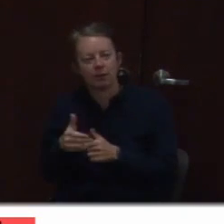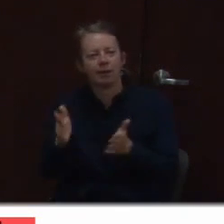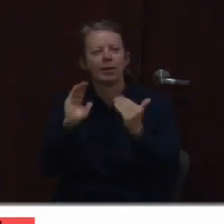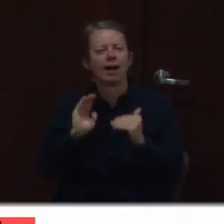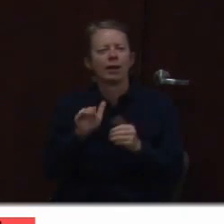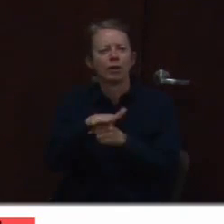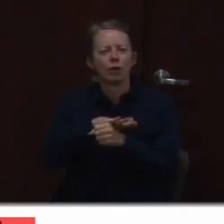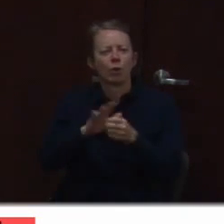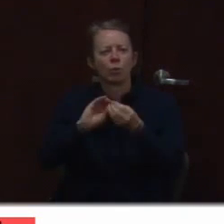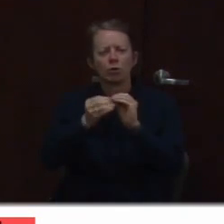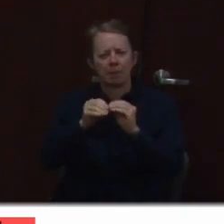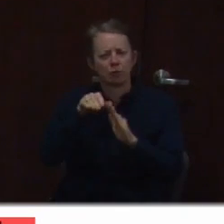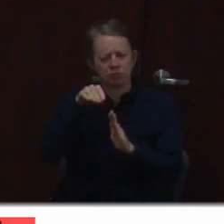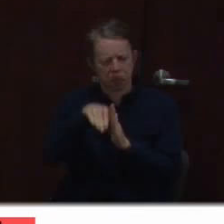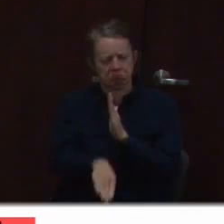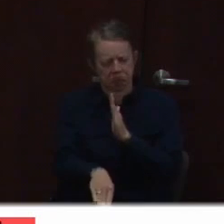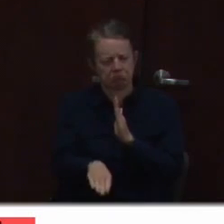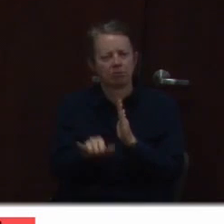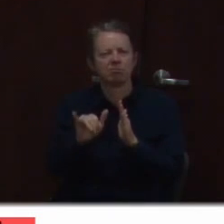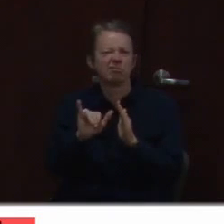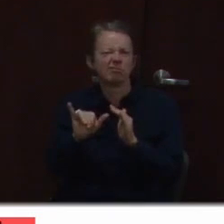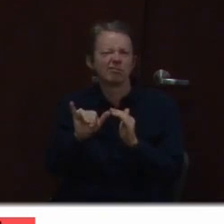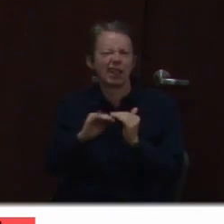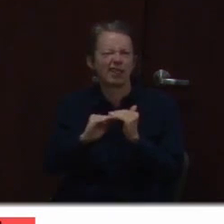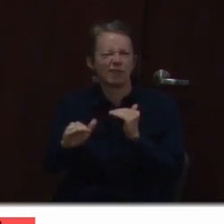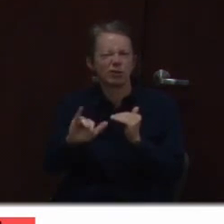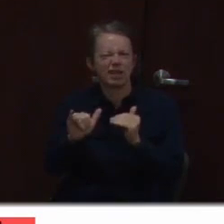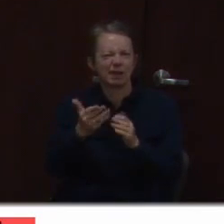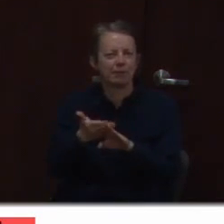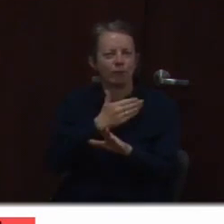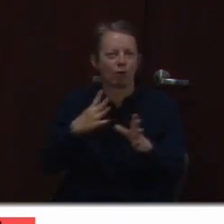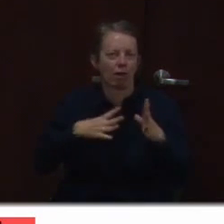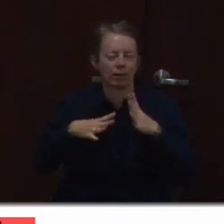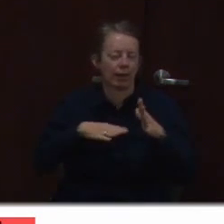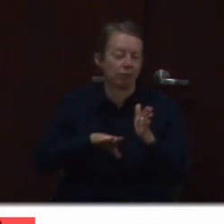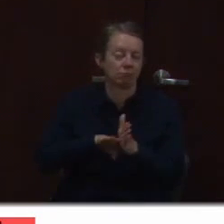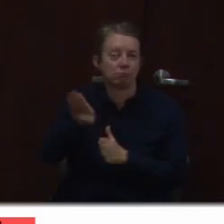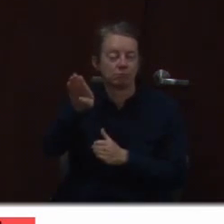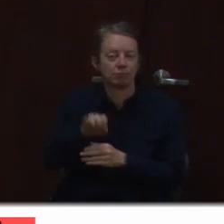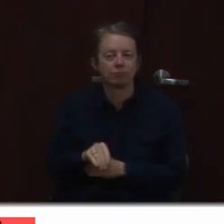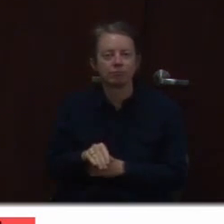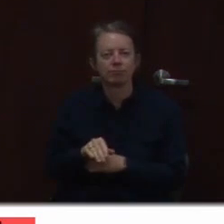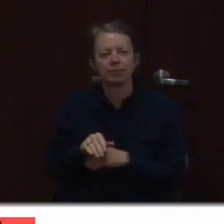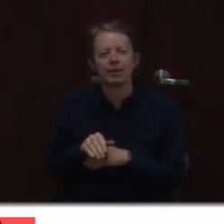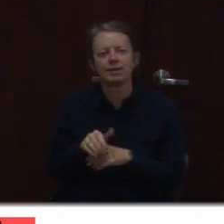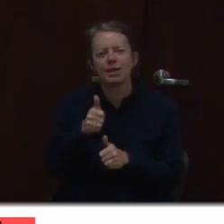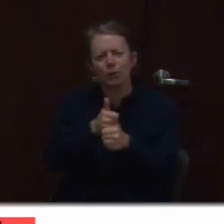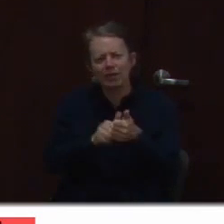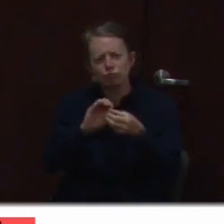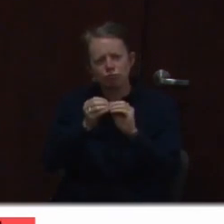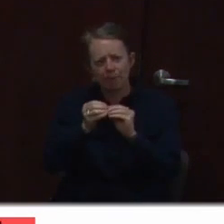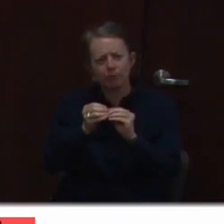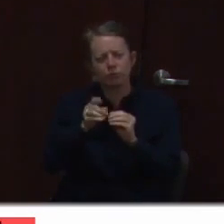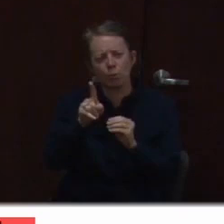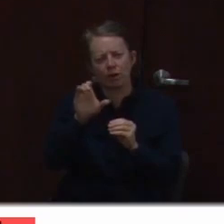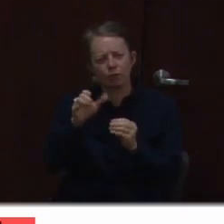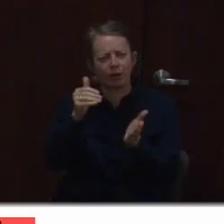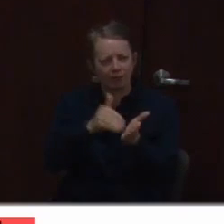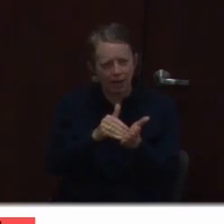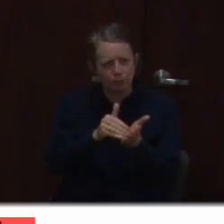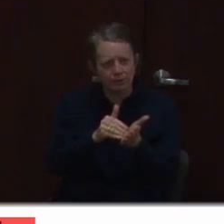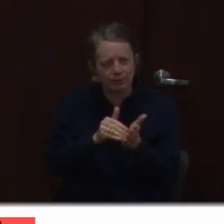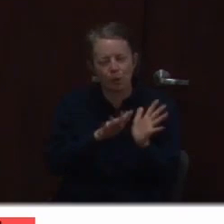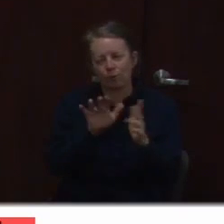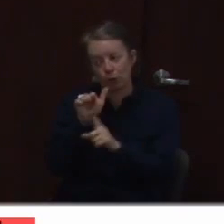with before the surge. Our new cases per 100,000, and just a reminder that the table that you see here is pulled